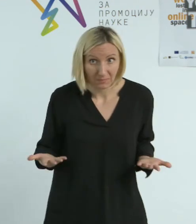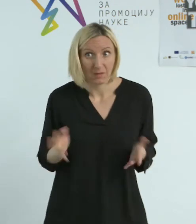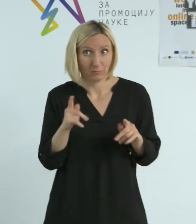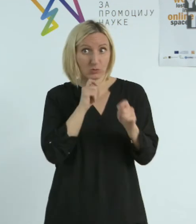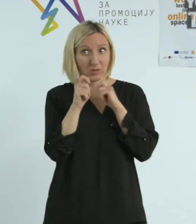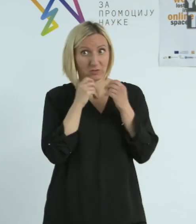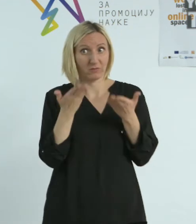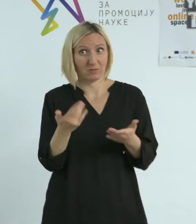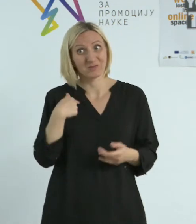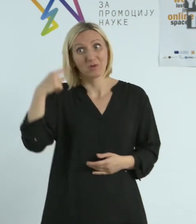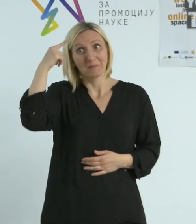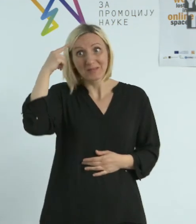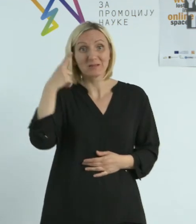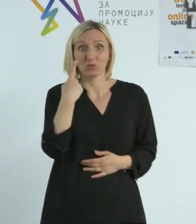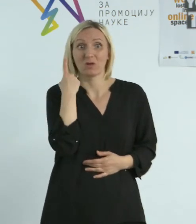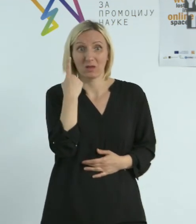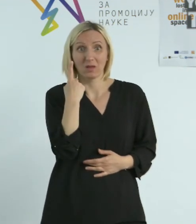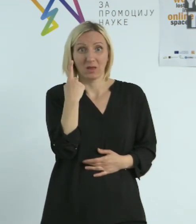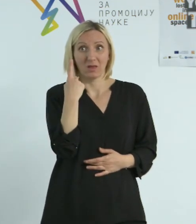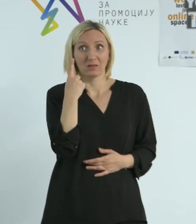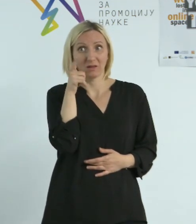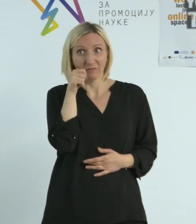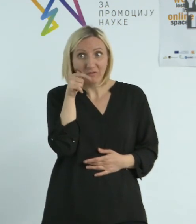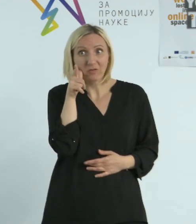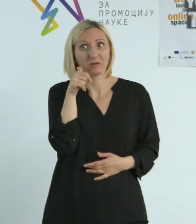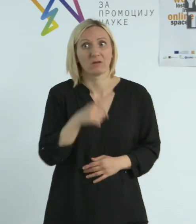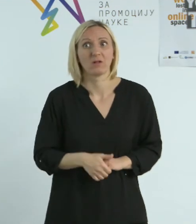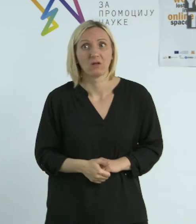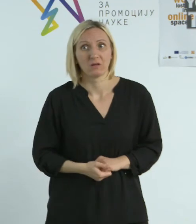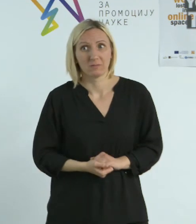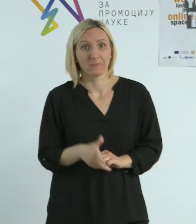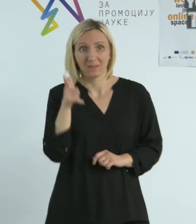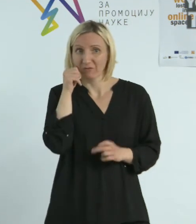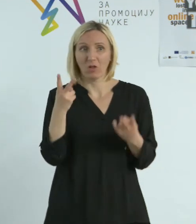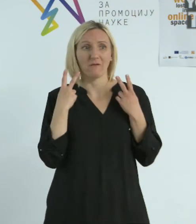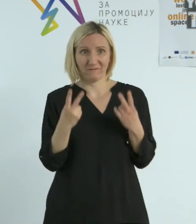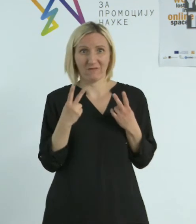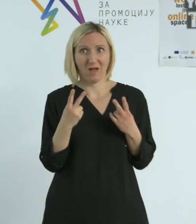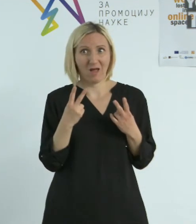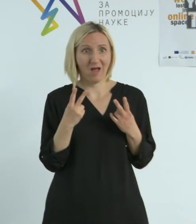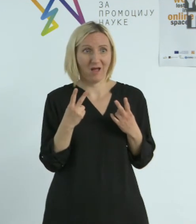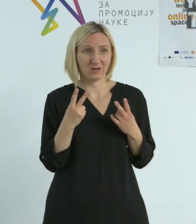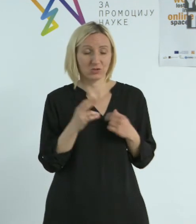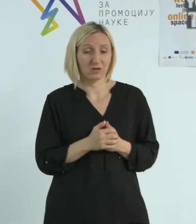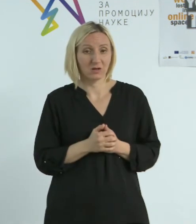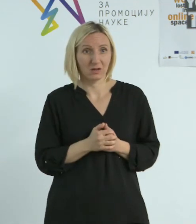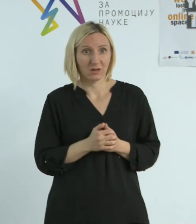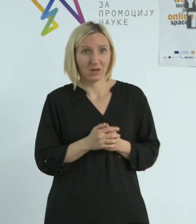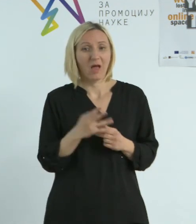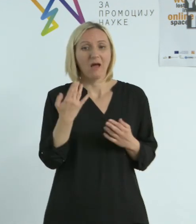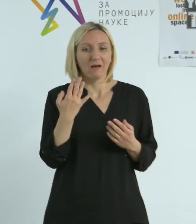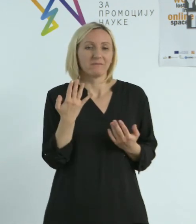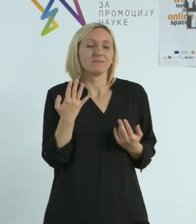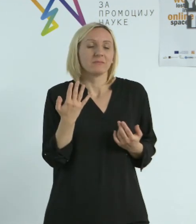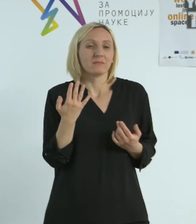that, because I think that's one of if you ask me, that's one of very important disadvantages of